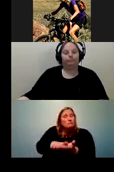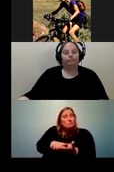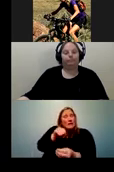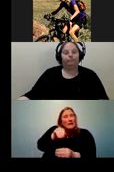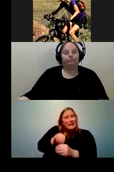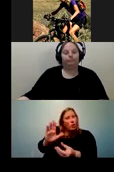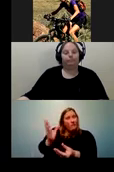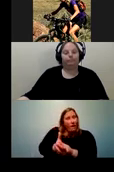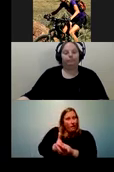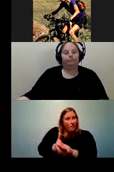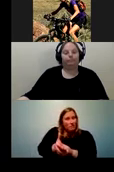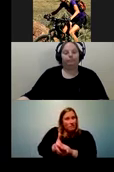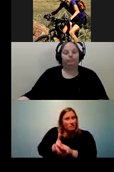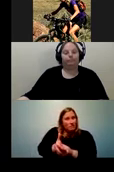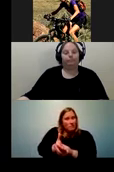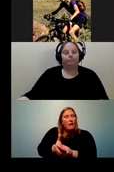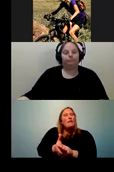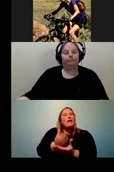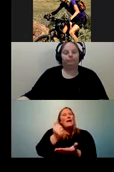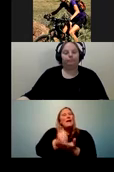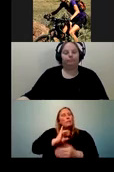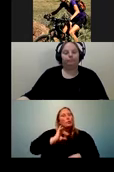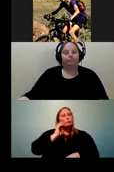right, this should help you with your boundaries.